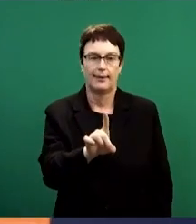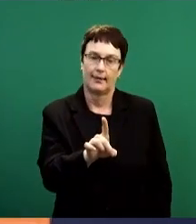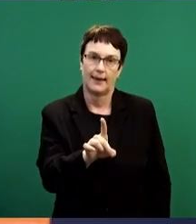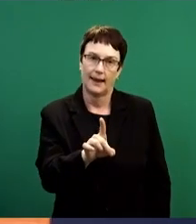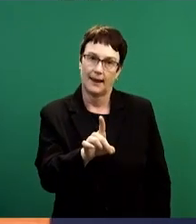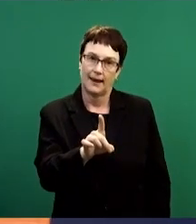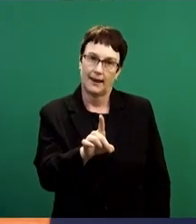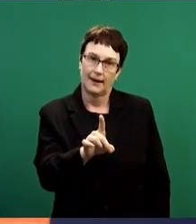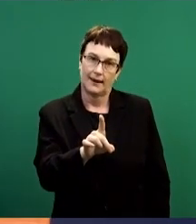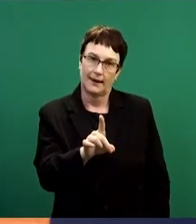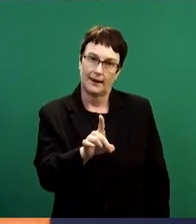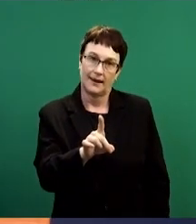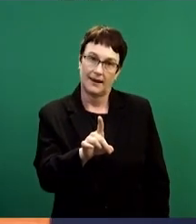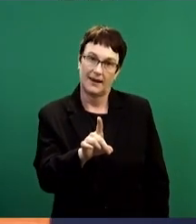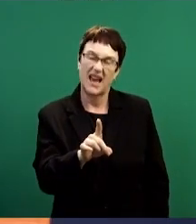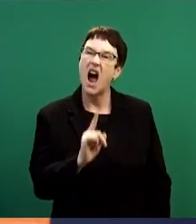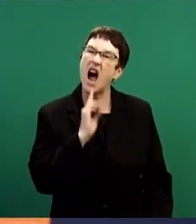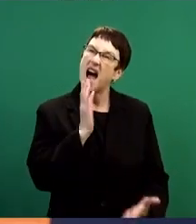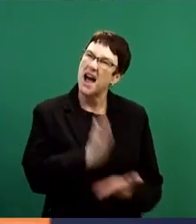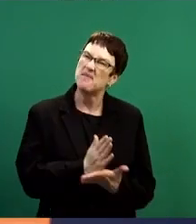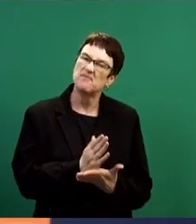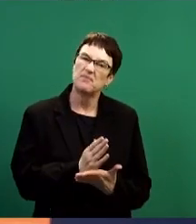At worst, is actually